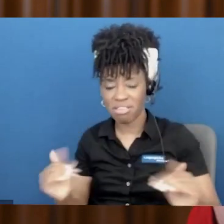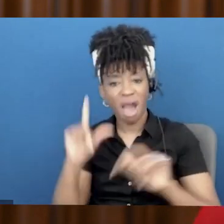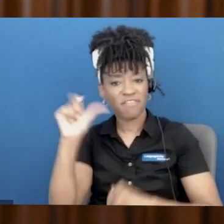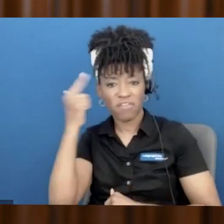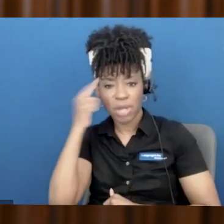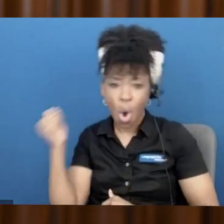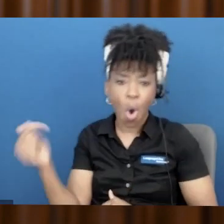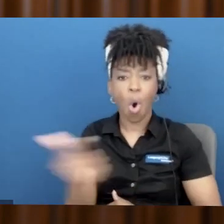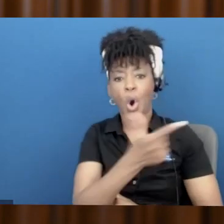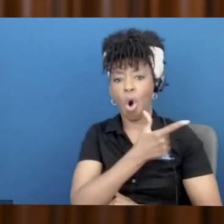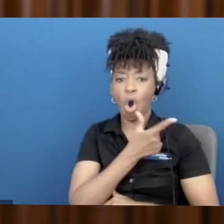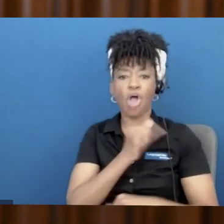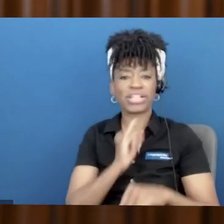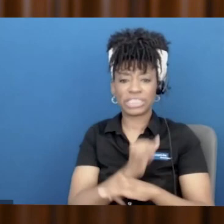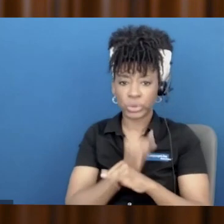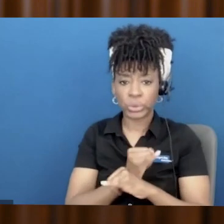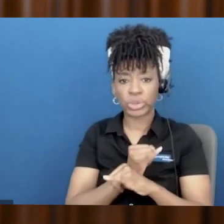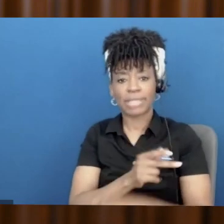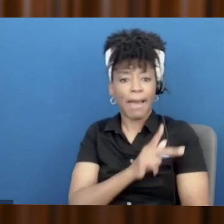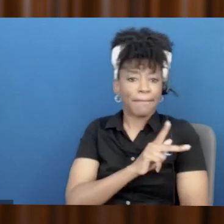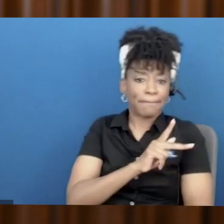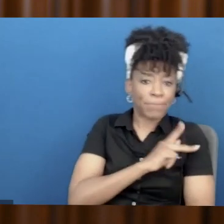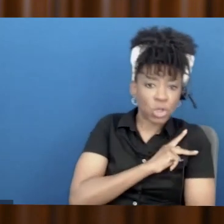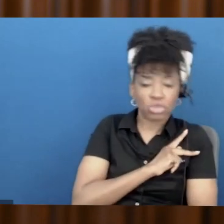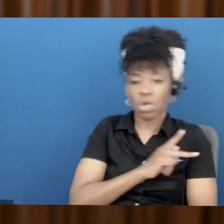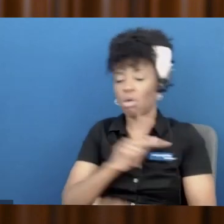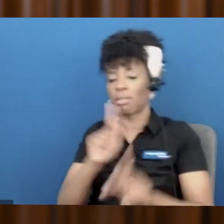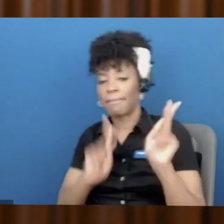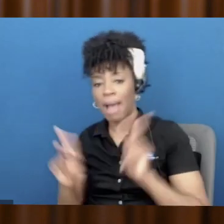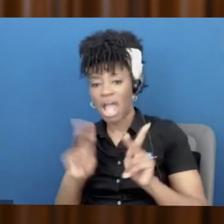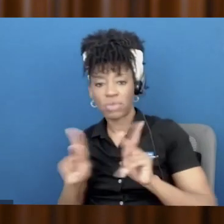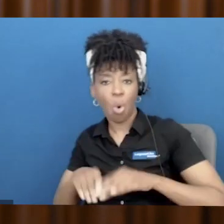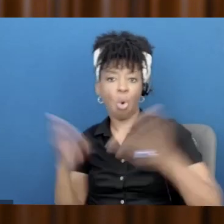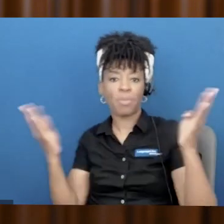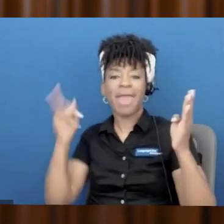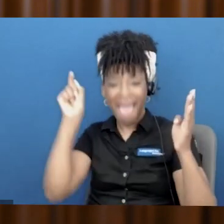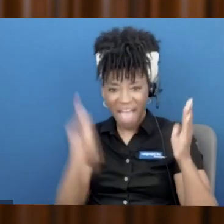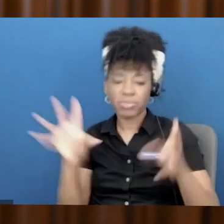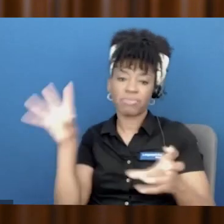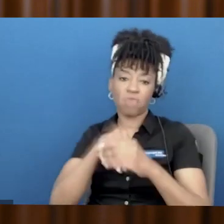institutions, public and private, must focus on this work and be part of the solution.